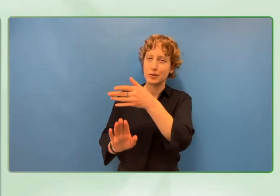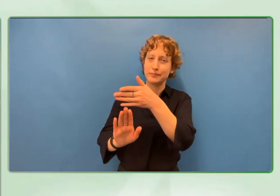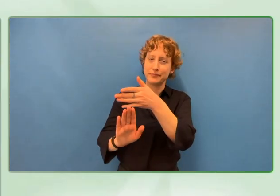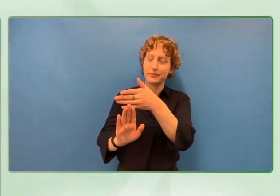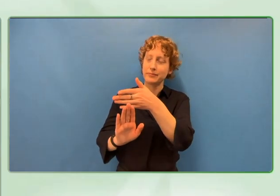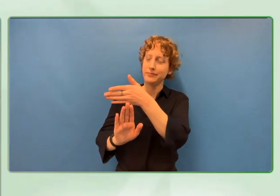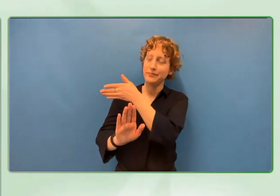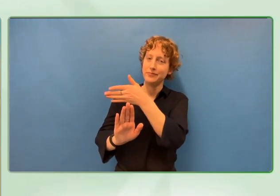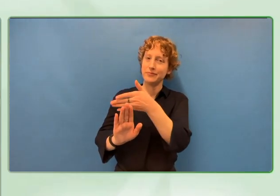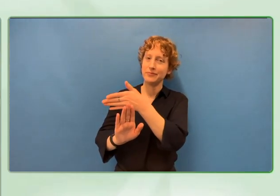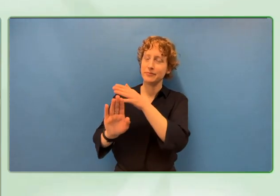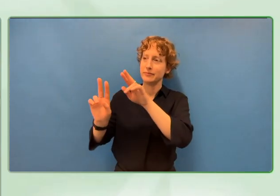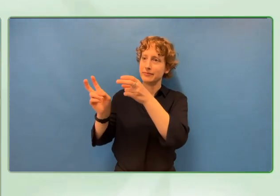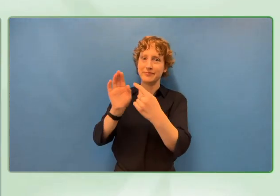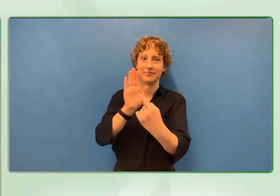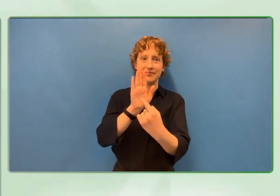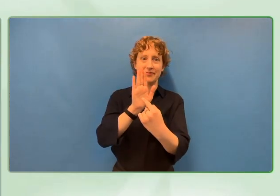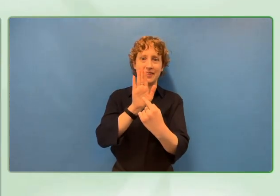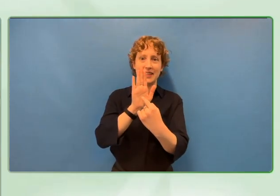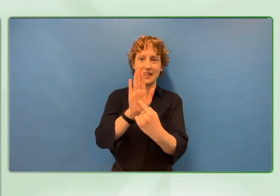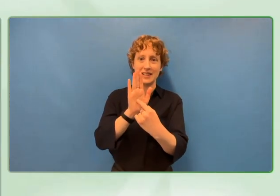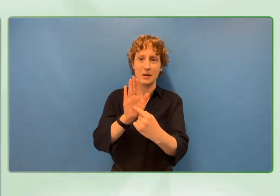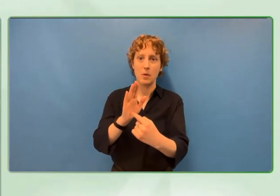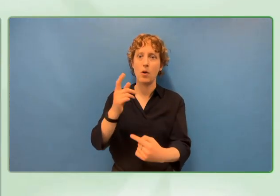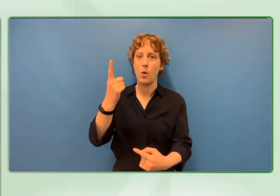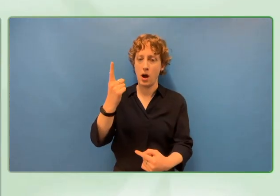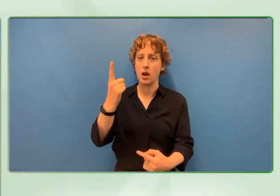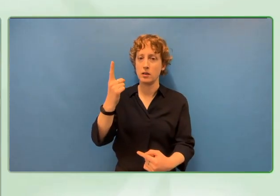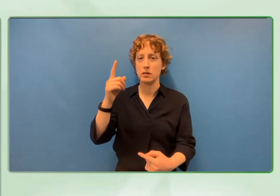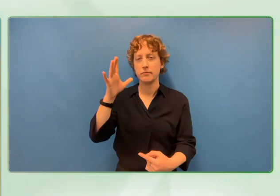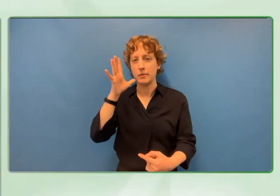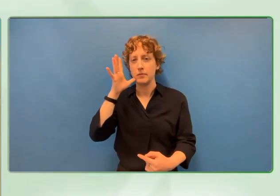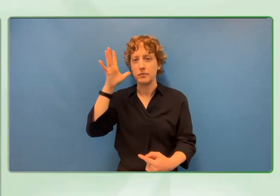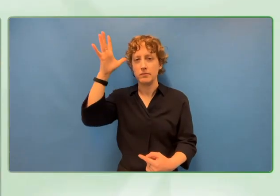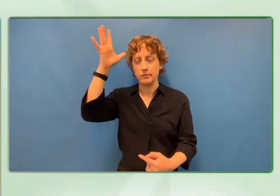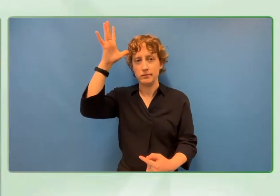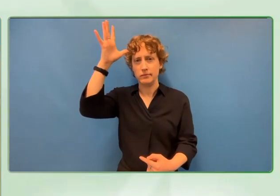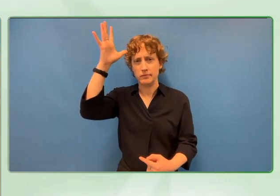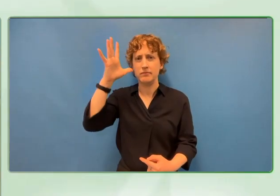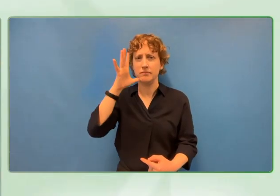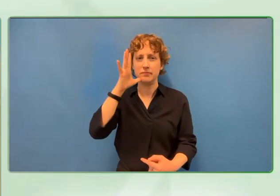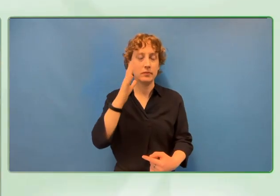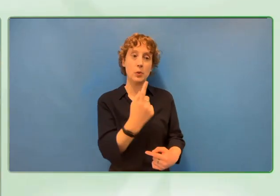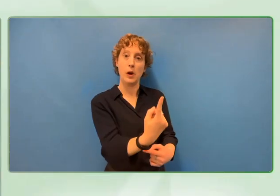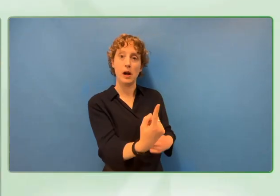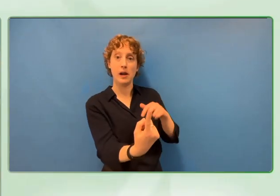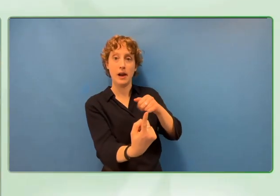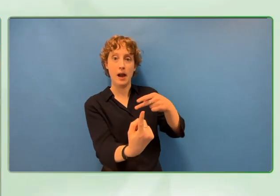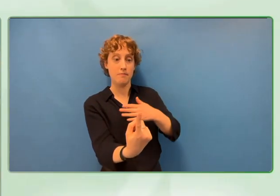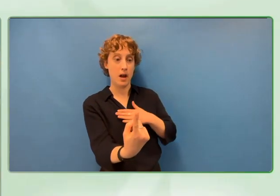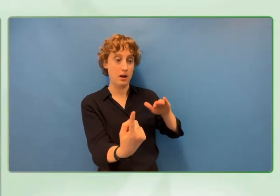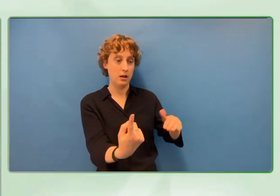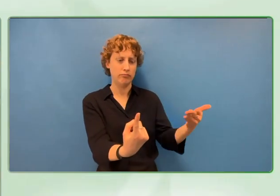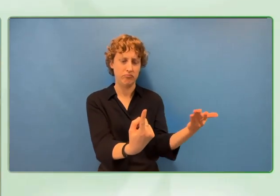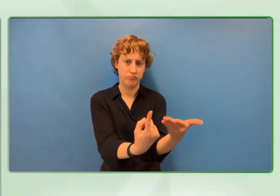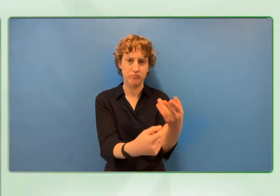that example of that parent who said, this is the only app I allow my child to use. So I think it speaks to the fact